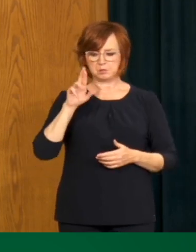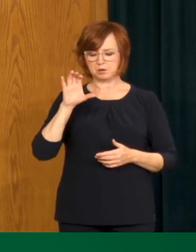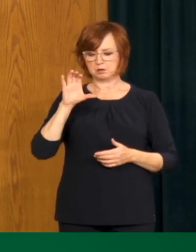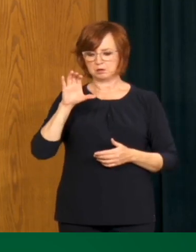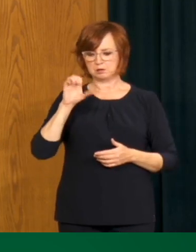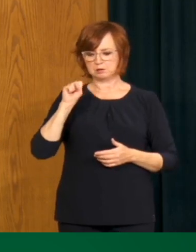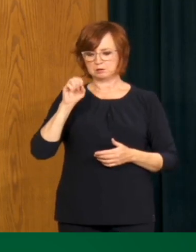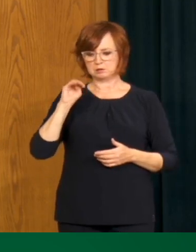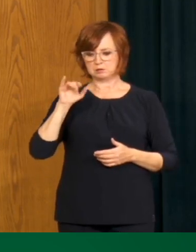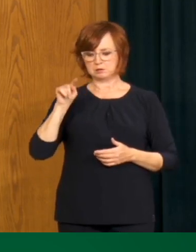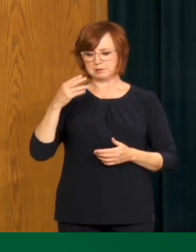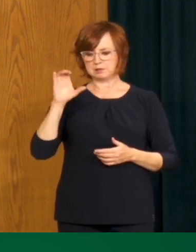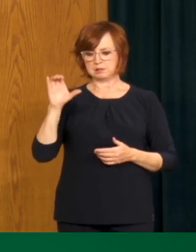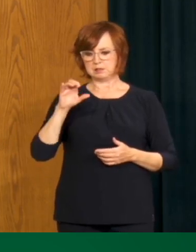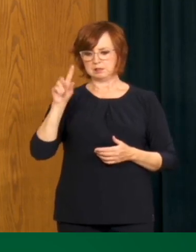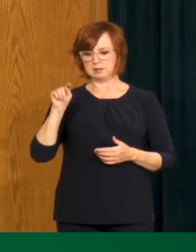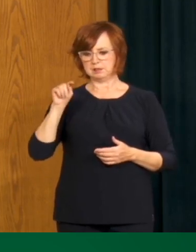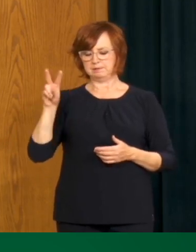with CTV.